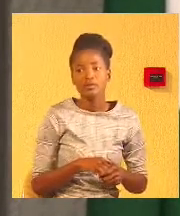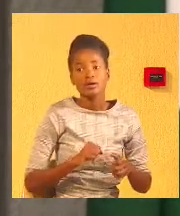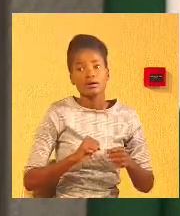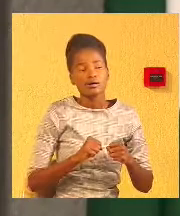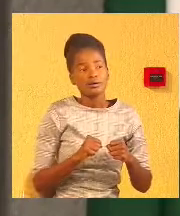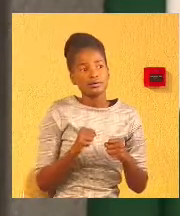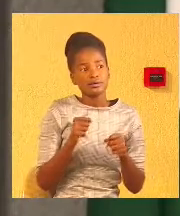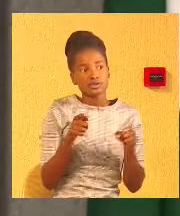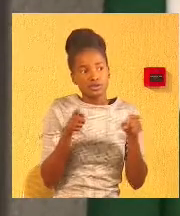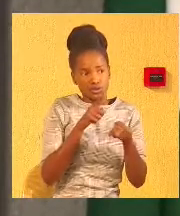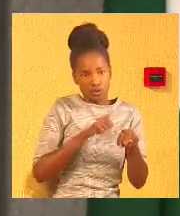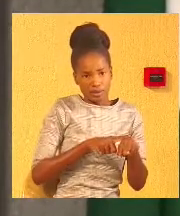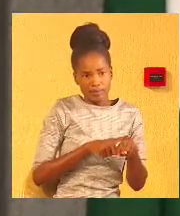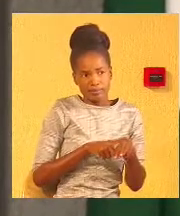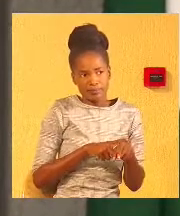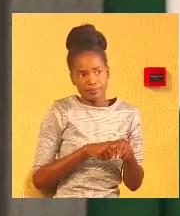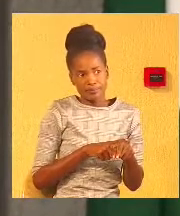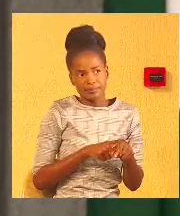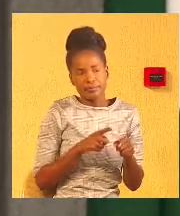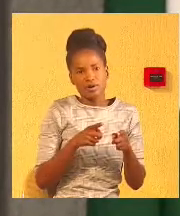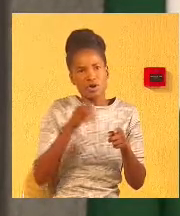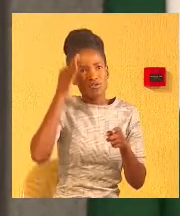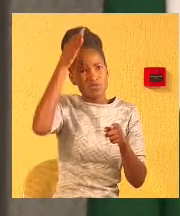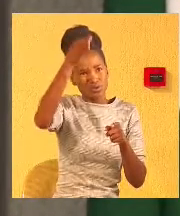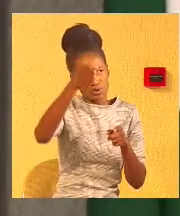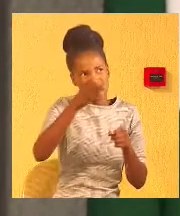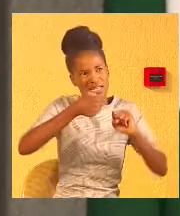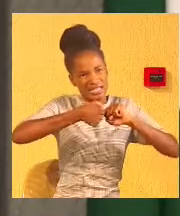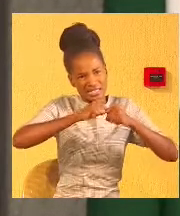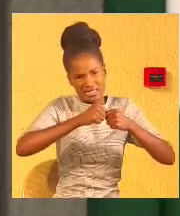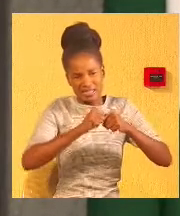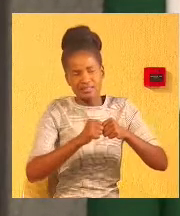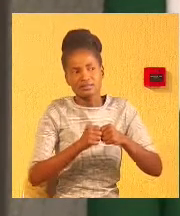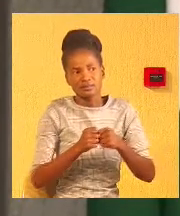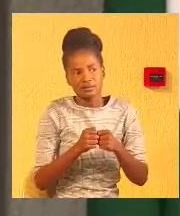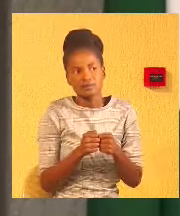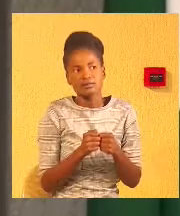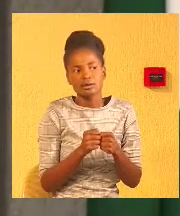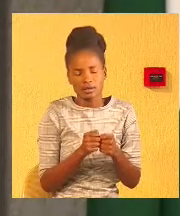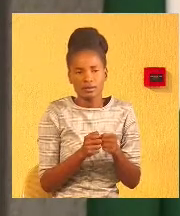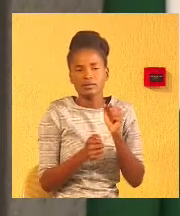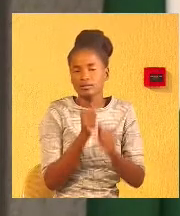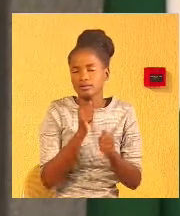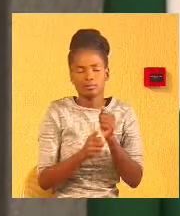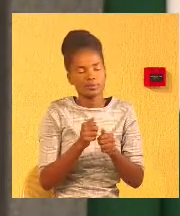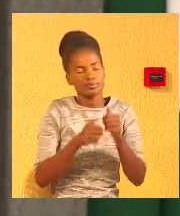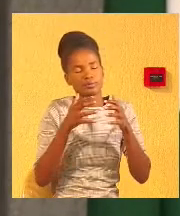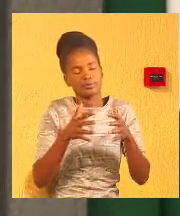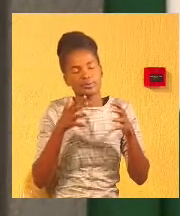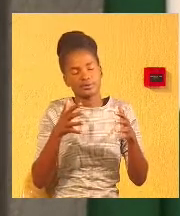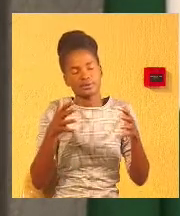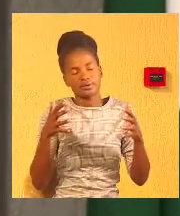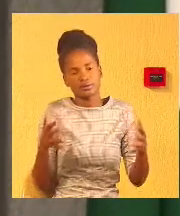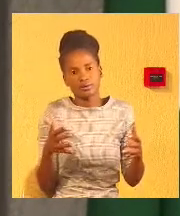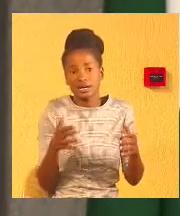impact. In the short term, in the medium term, there's very, very big uncertainty what is going to happen. In terms of